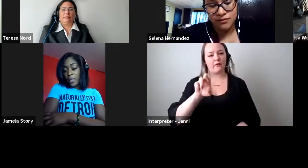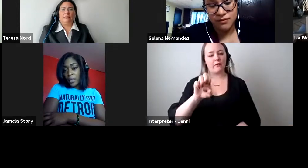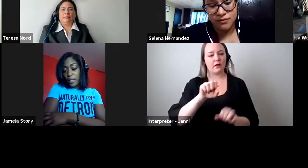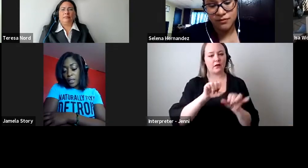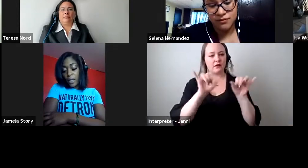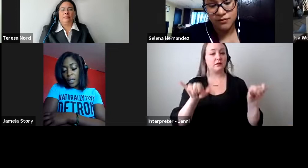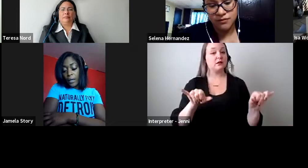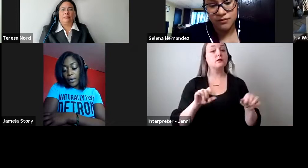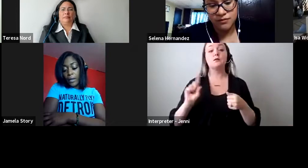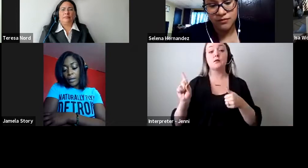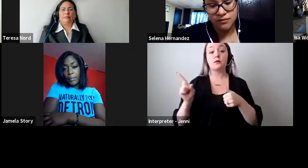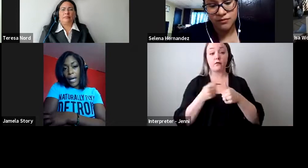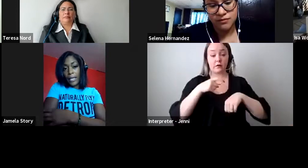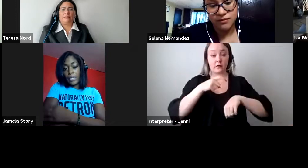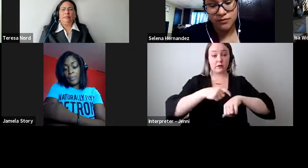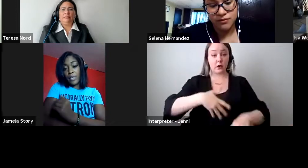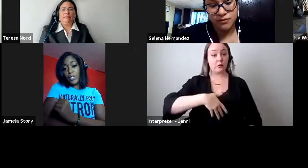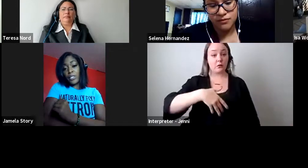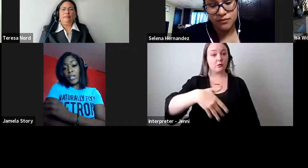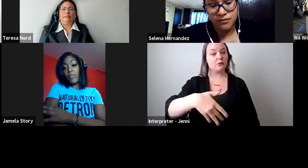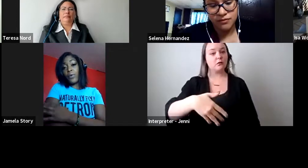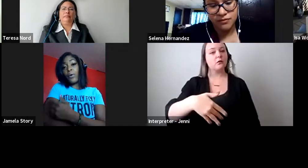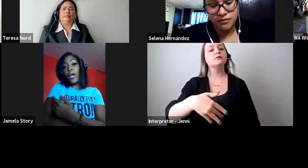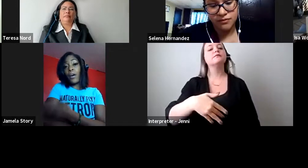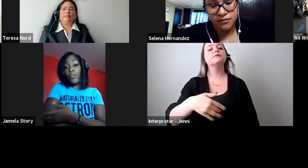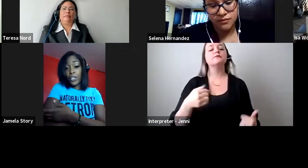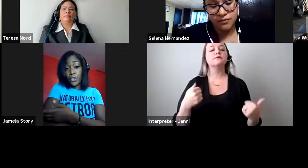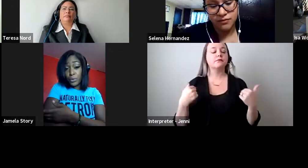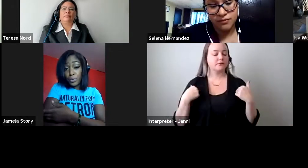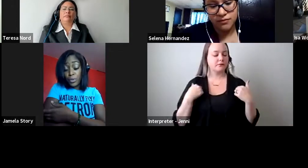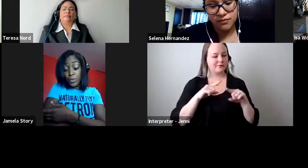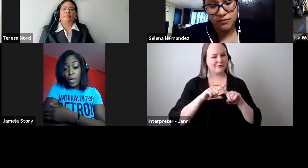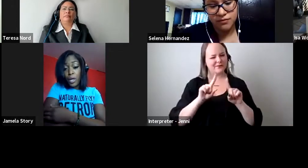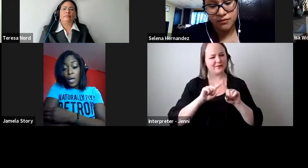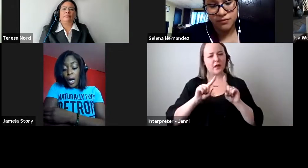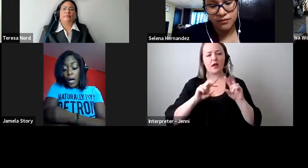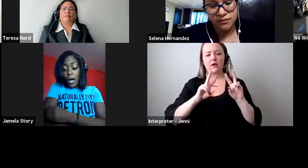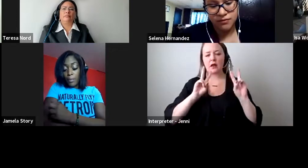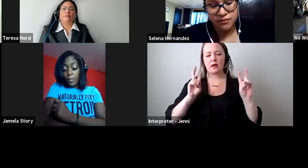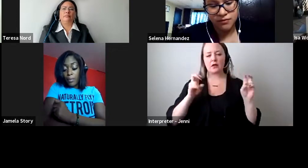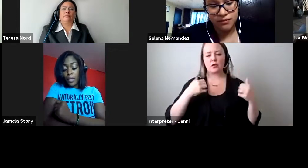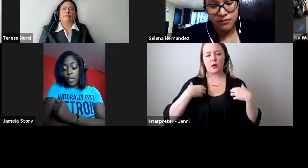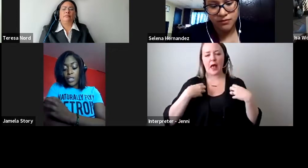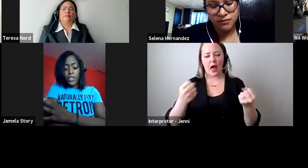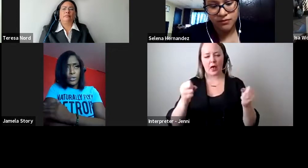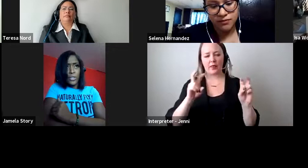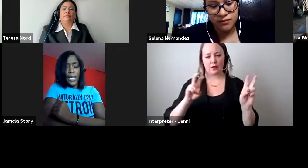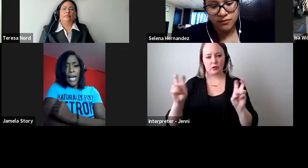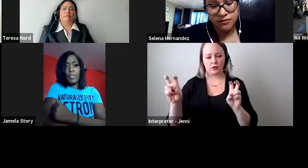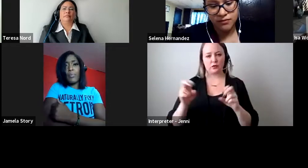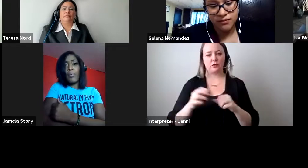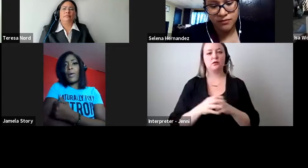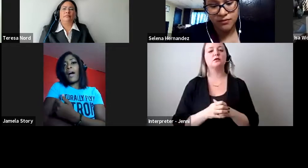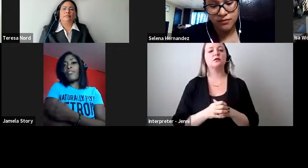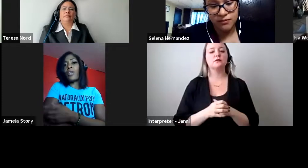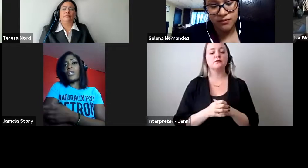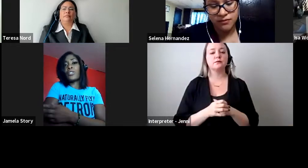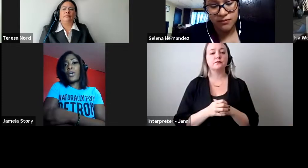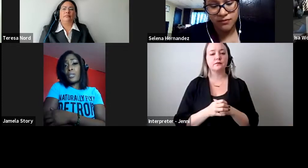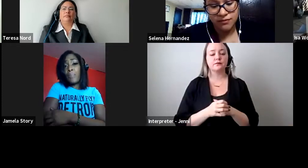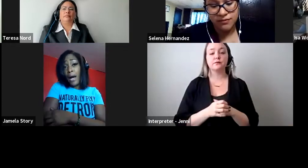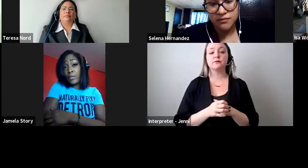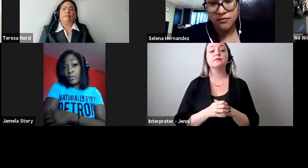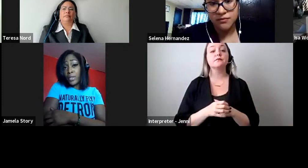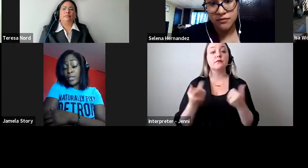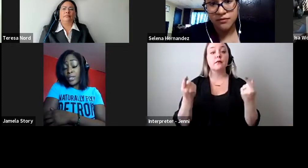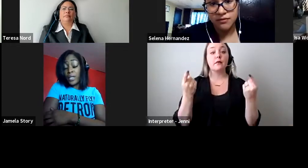first pregnancy, I'd experienced several health issues. With those issues, it came to the point where I've lost